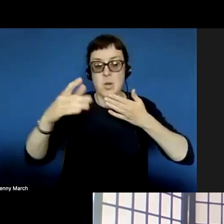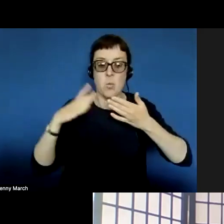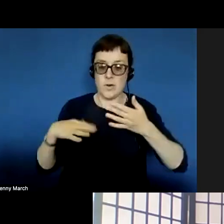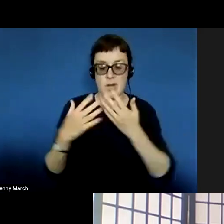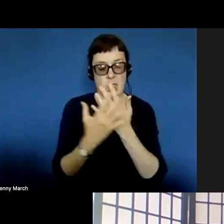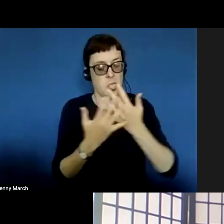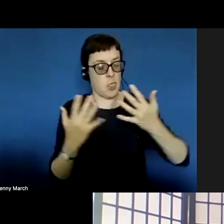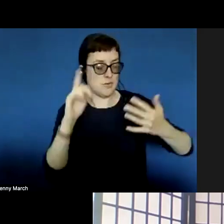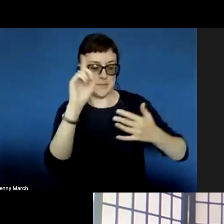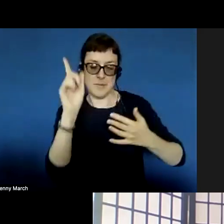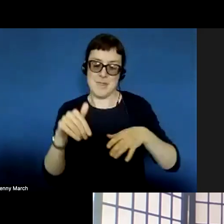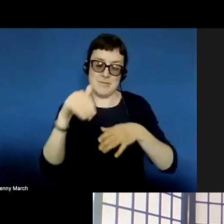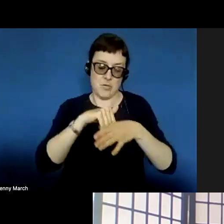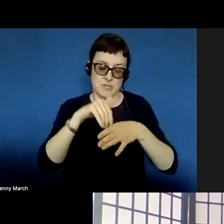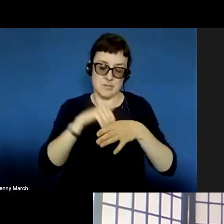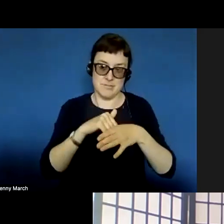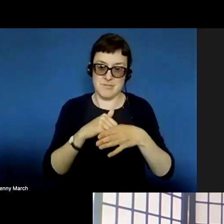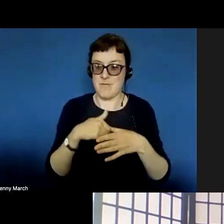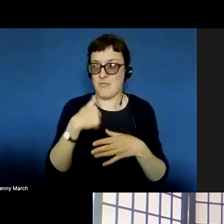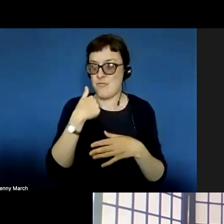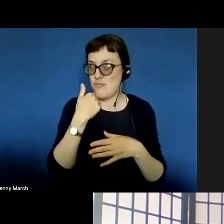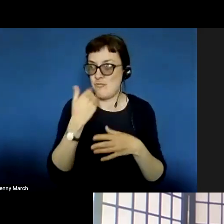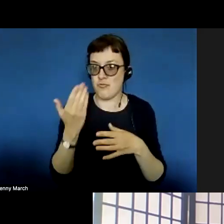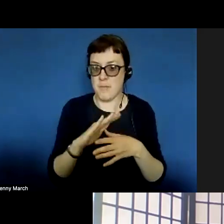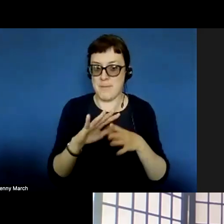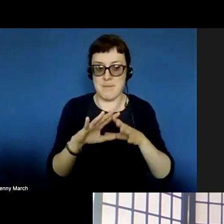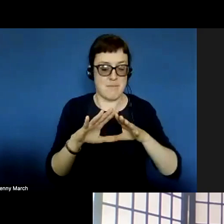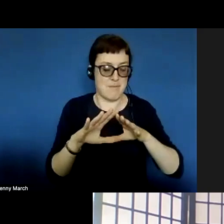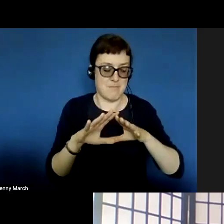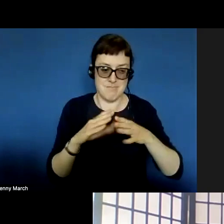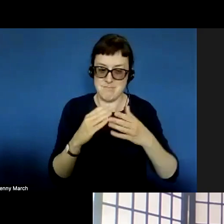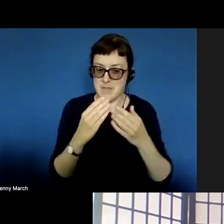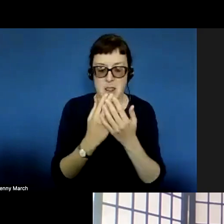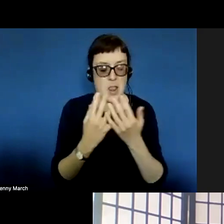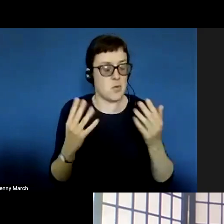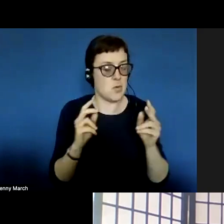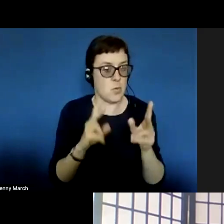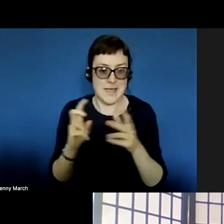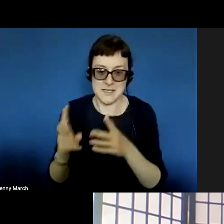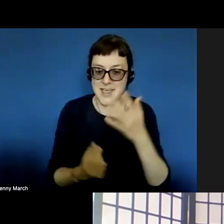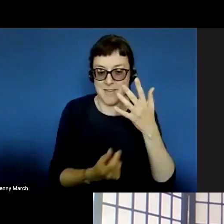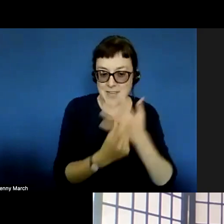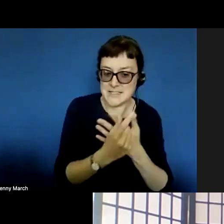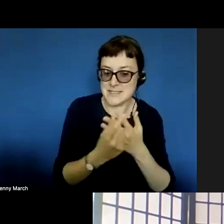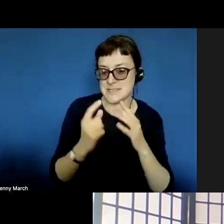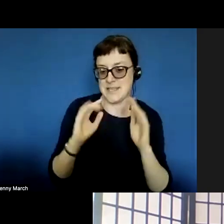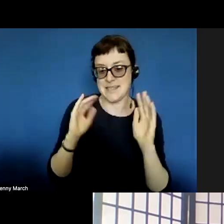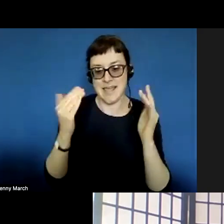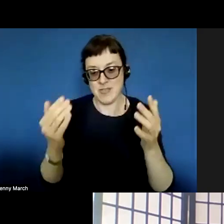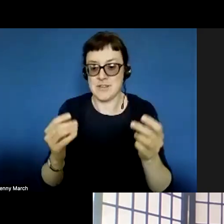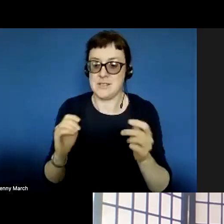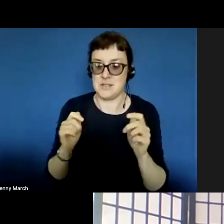So, and that's from every facet. So that's from event people to galleries,